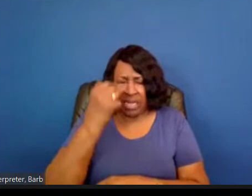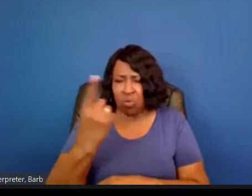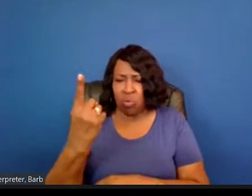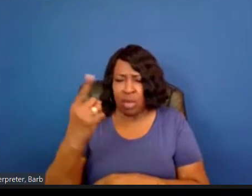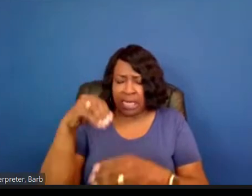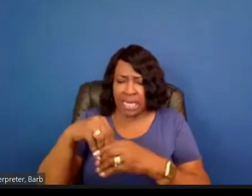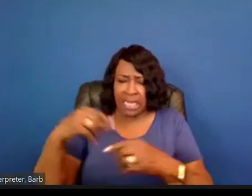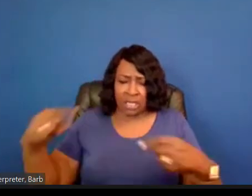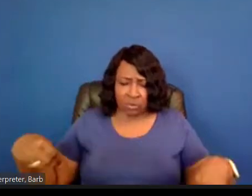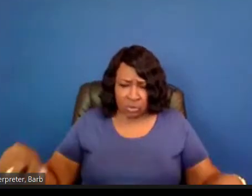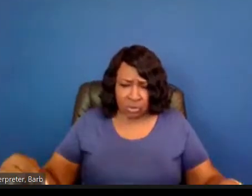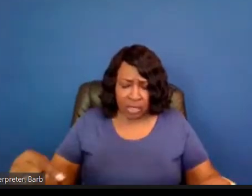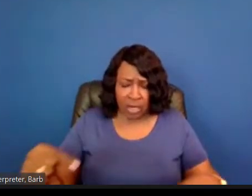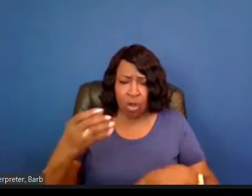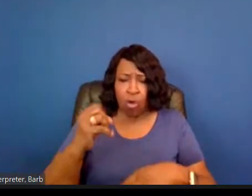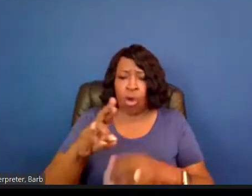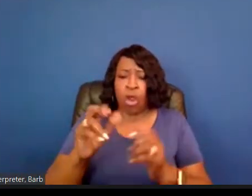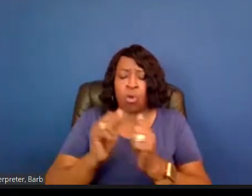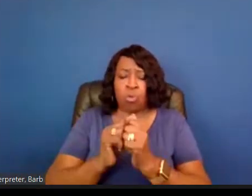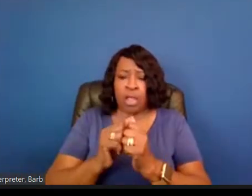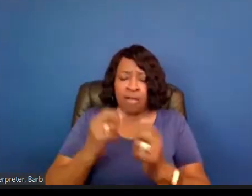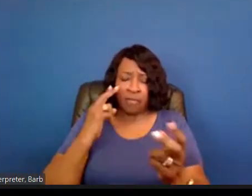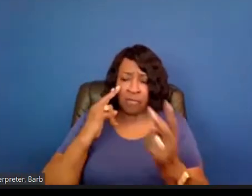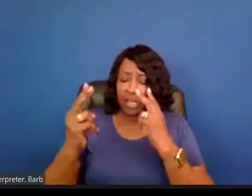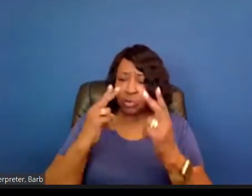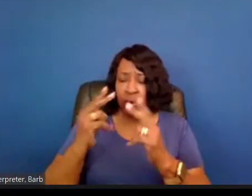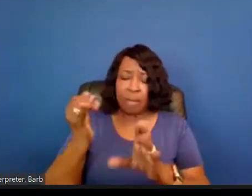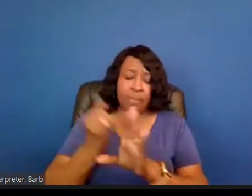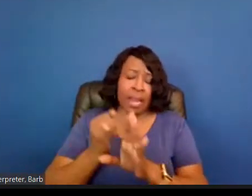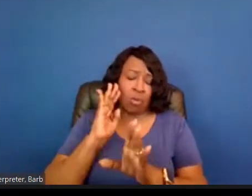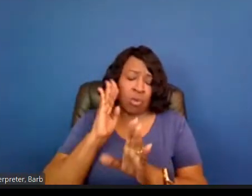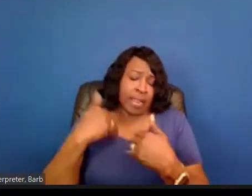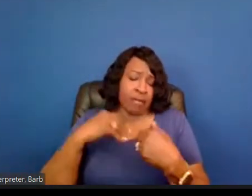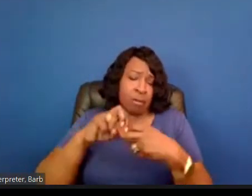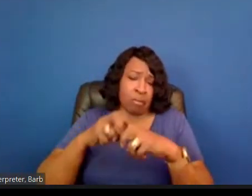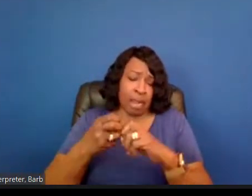or with visual impairments would have any trouble with it. Thank you.